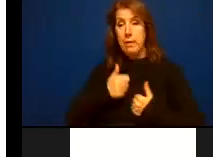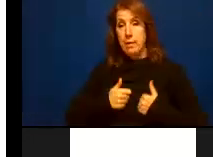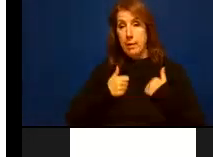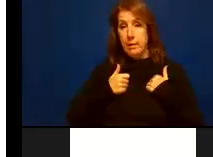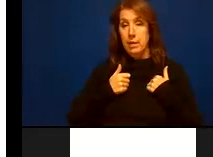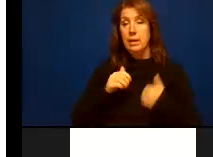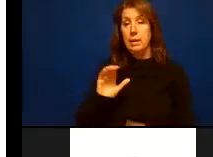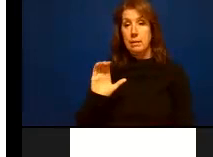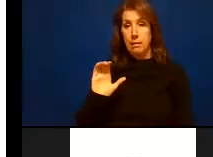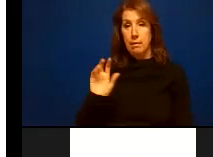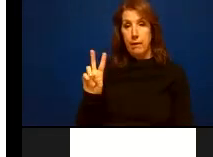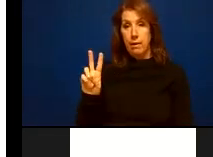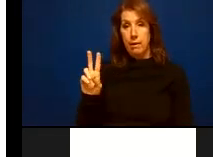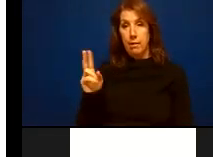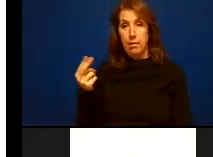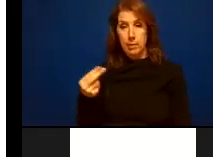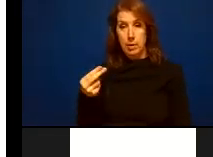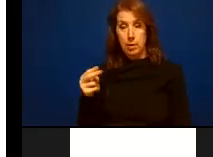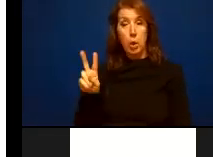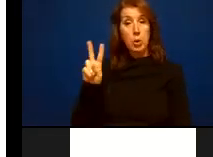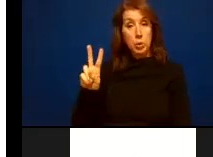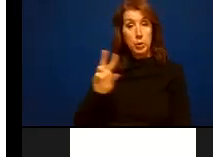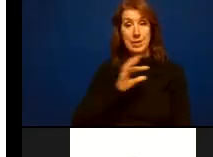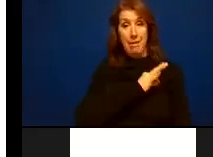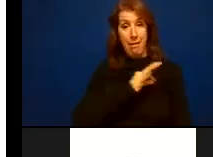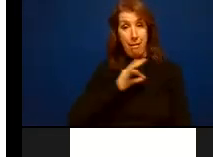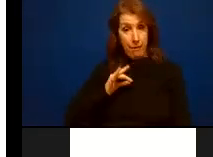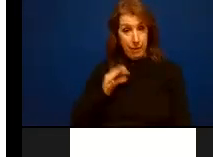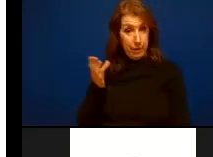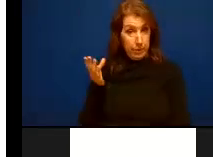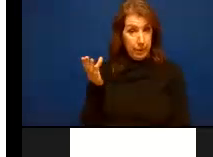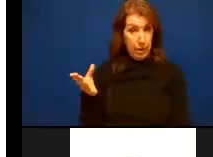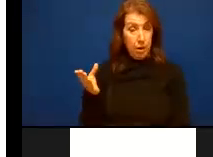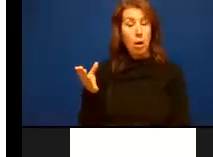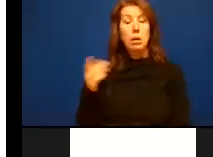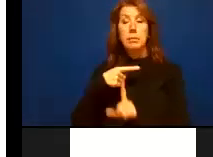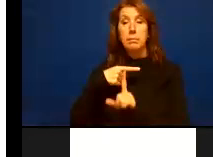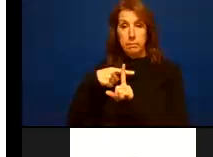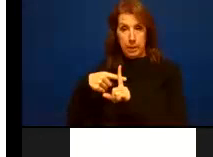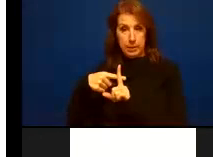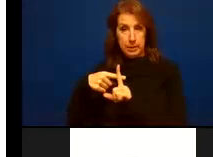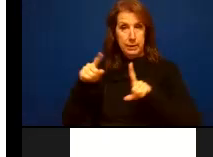Valley Hospital and 2 staff at Connecticut Valley Hospital had tested positive.